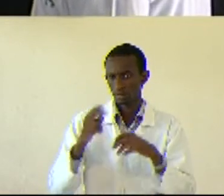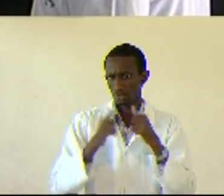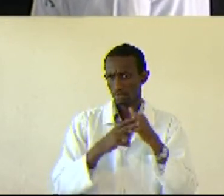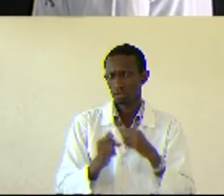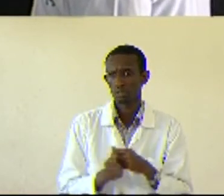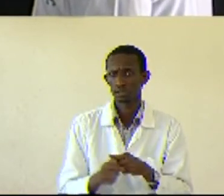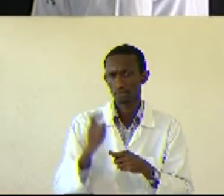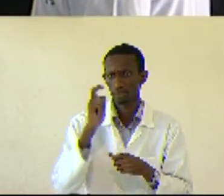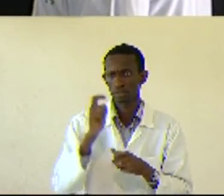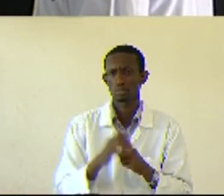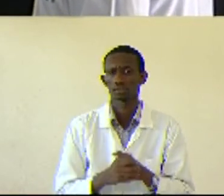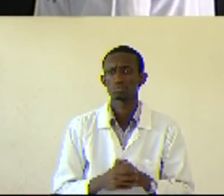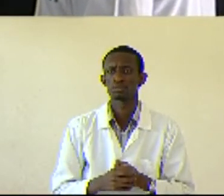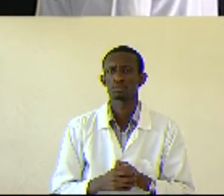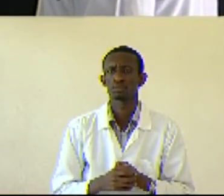7x